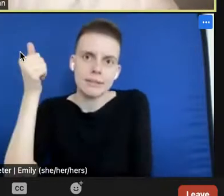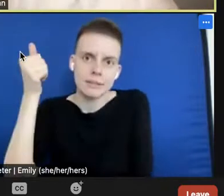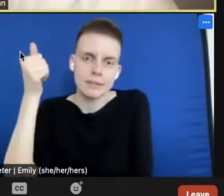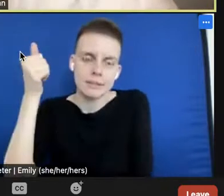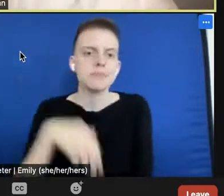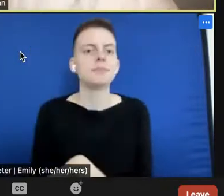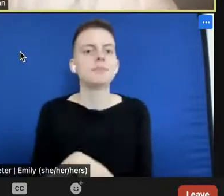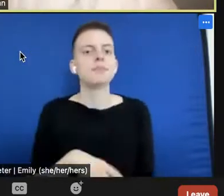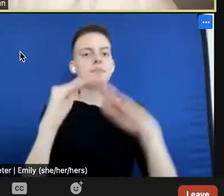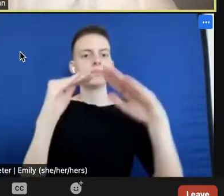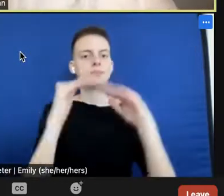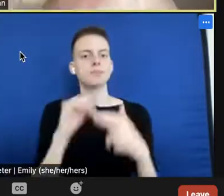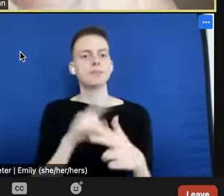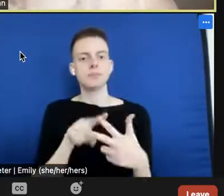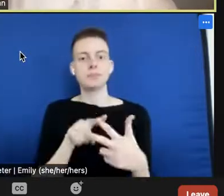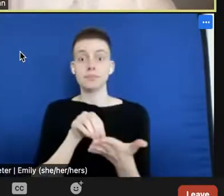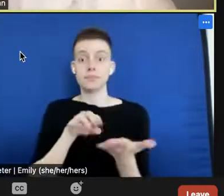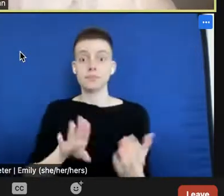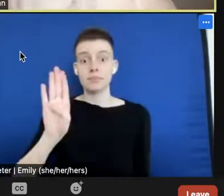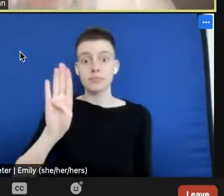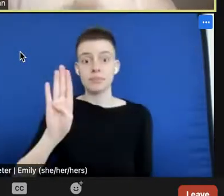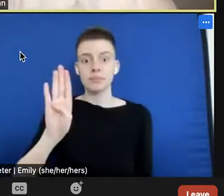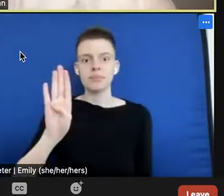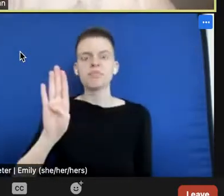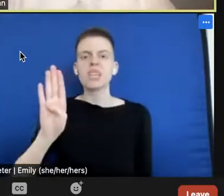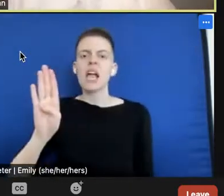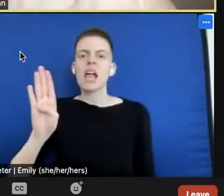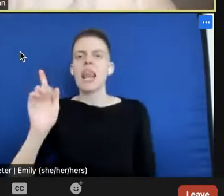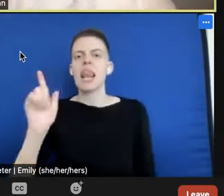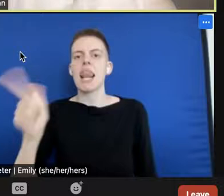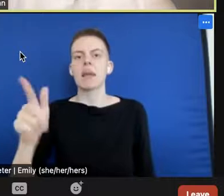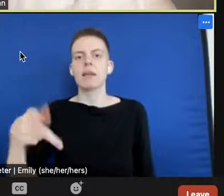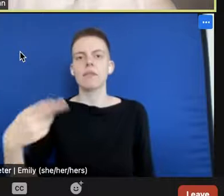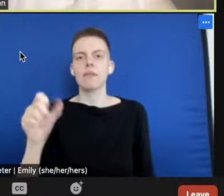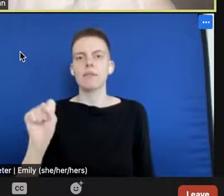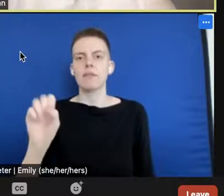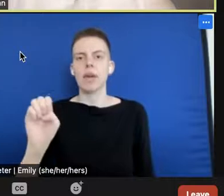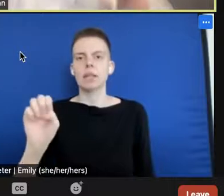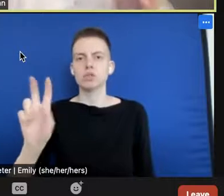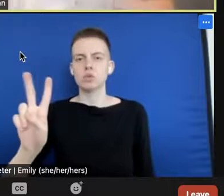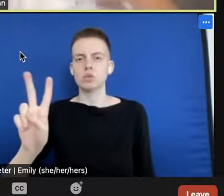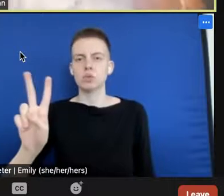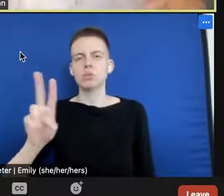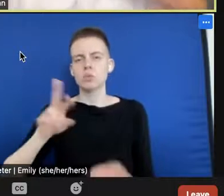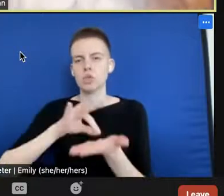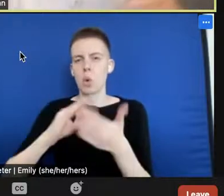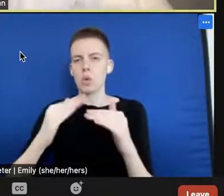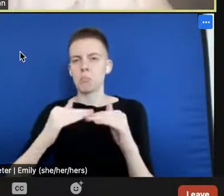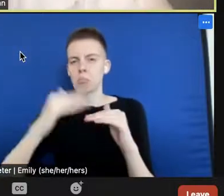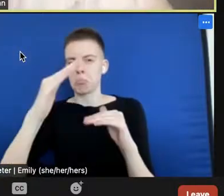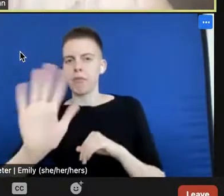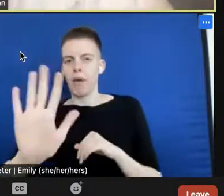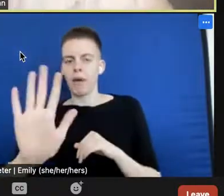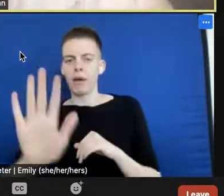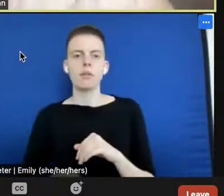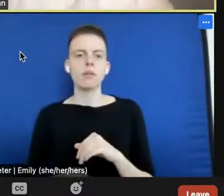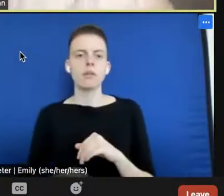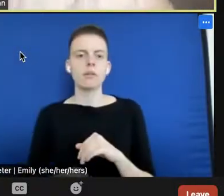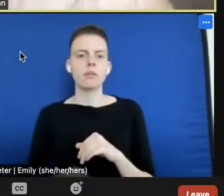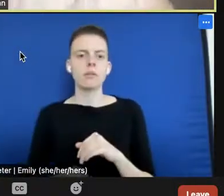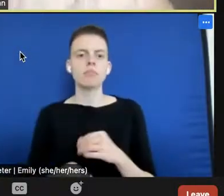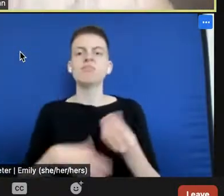Student B, late phase 2, so score above 5. That 80%, this is the category of images were school